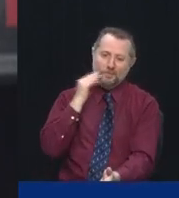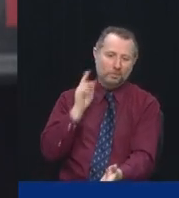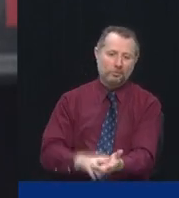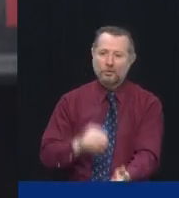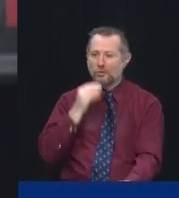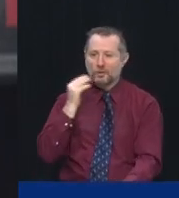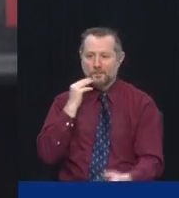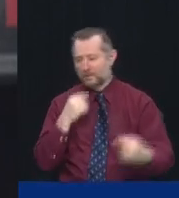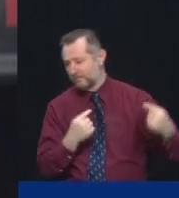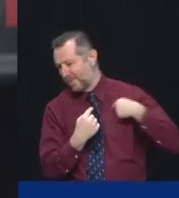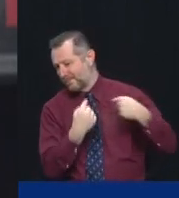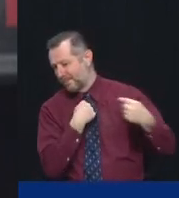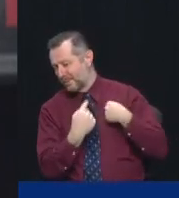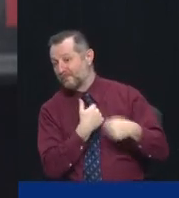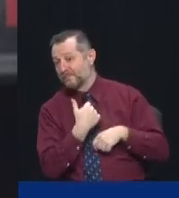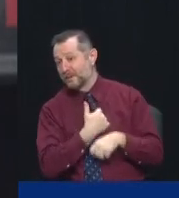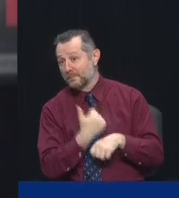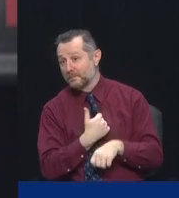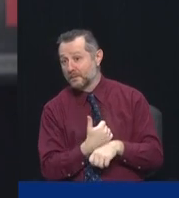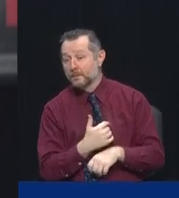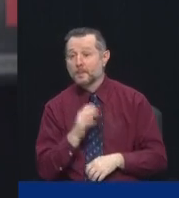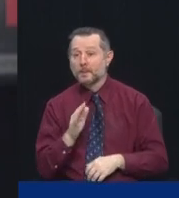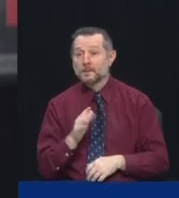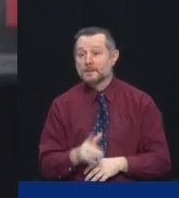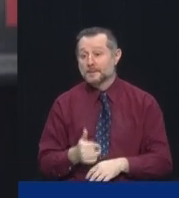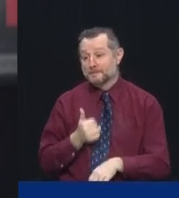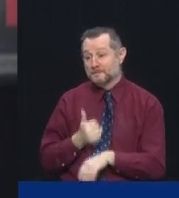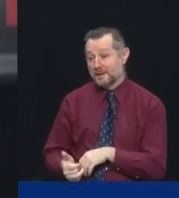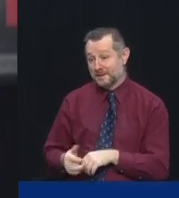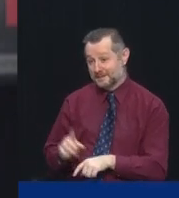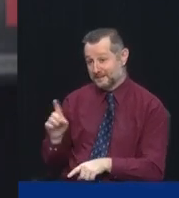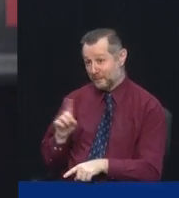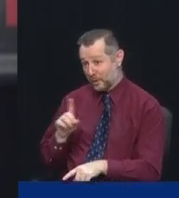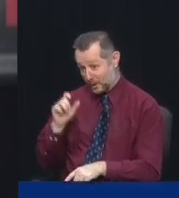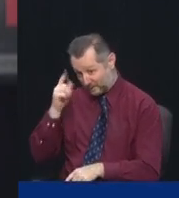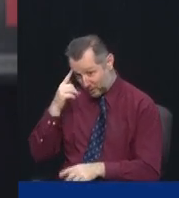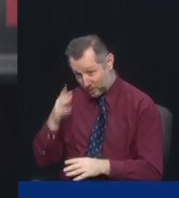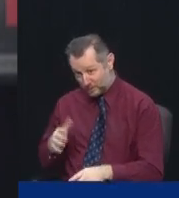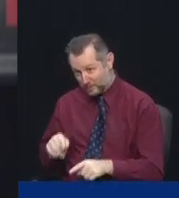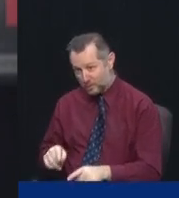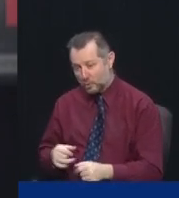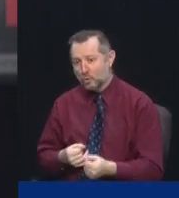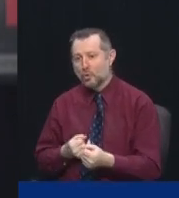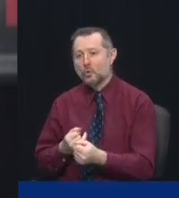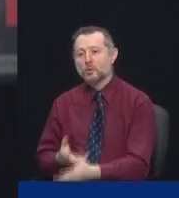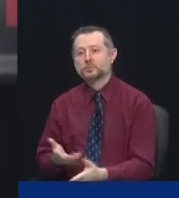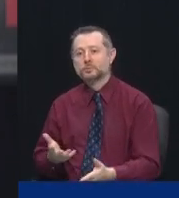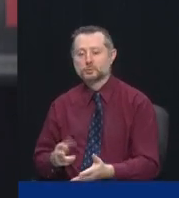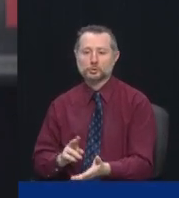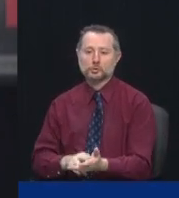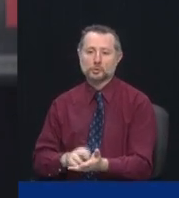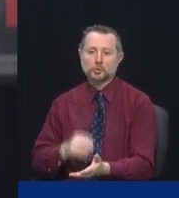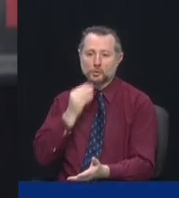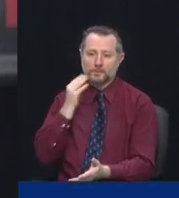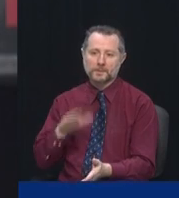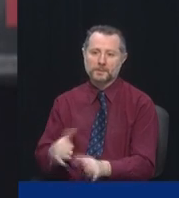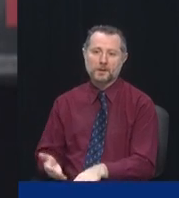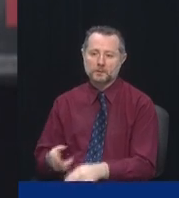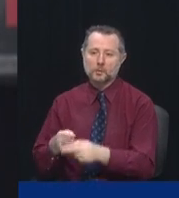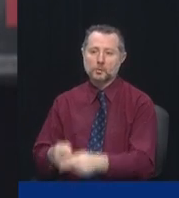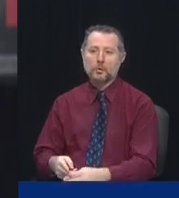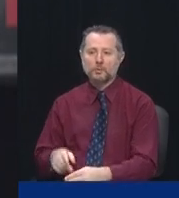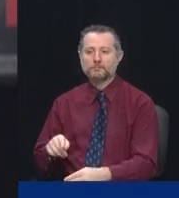and blaming the Democratic governors for nursing home deaths. nursing homes were ground zero of COVID